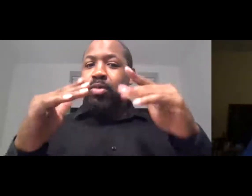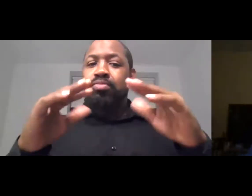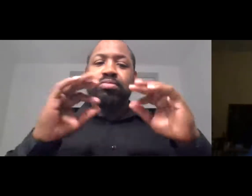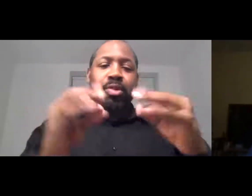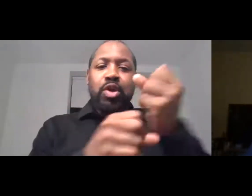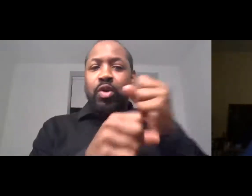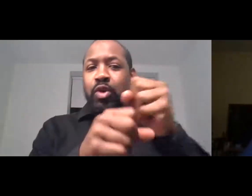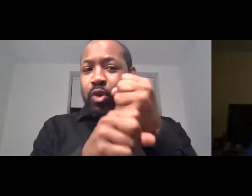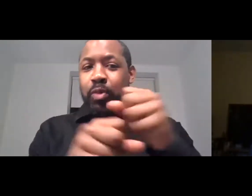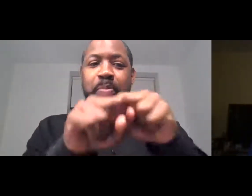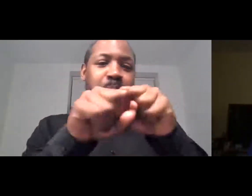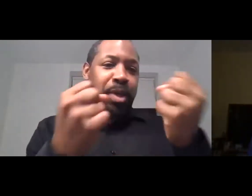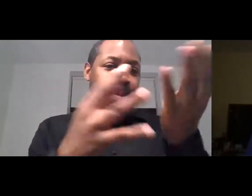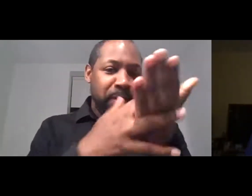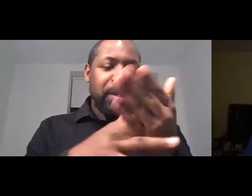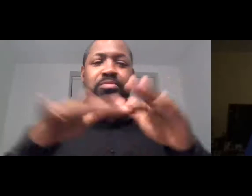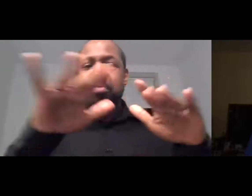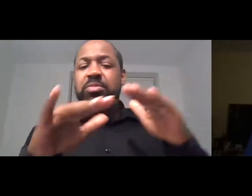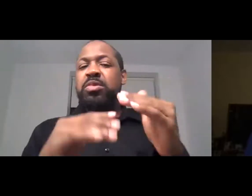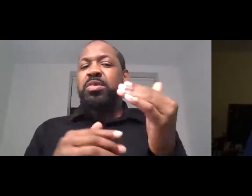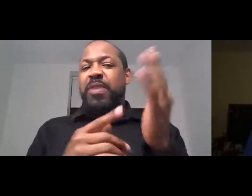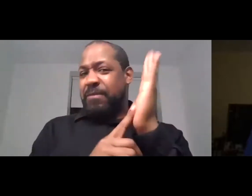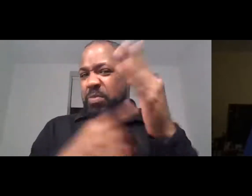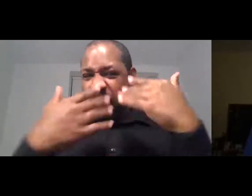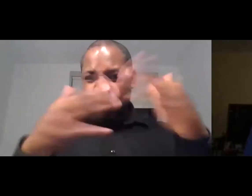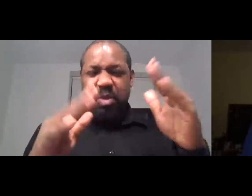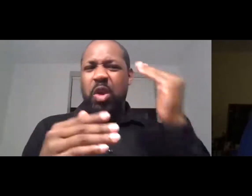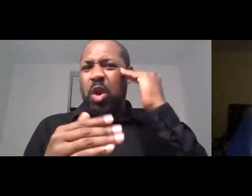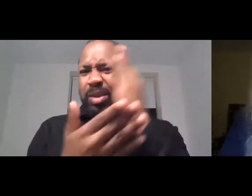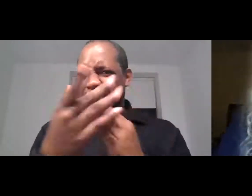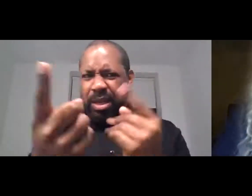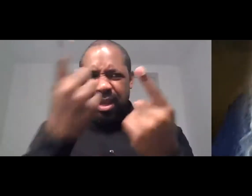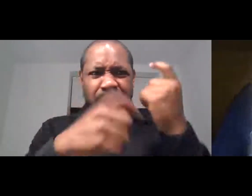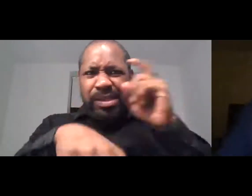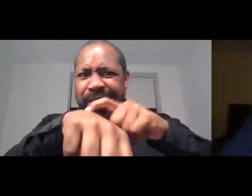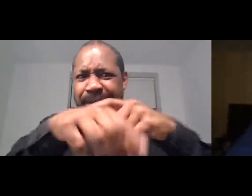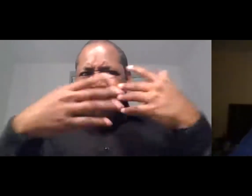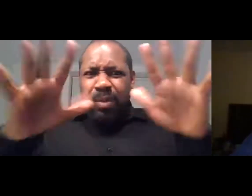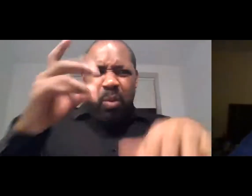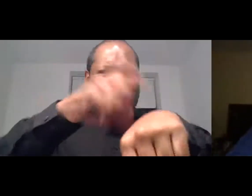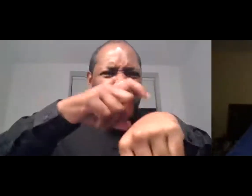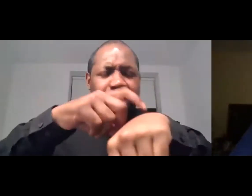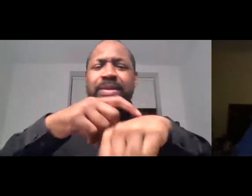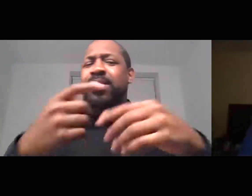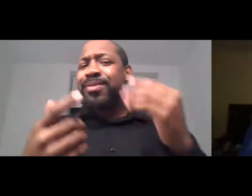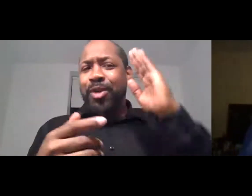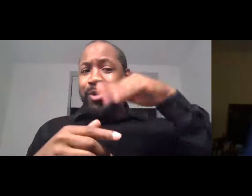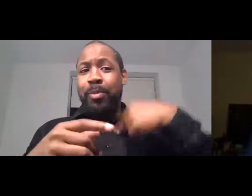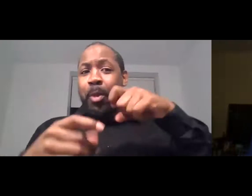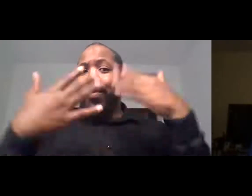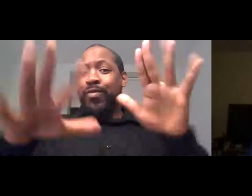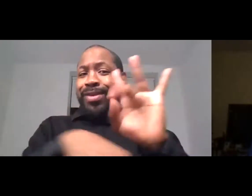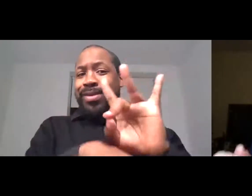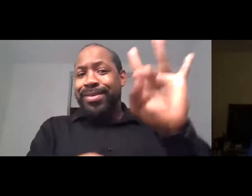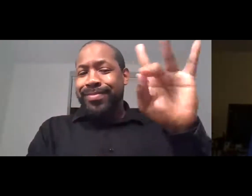Hopefully you've had a chance to grab some coffee or something. You've had a little break. So the 5 minutes, I know that people are asking, what time